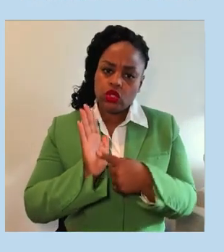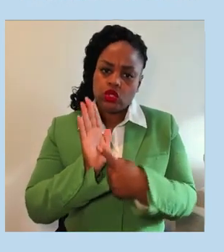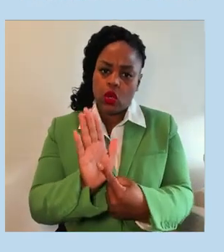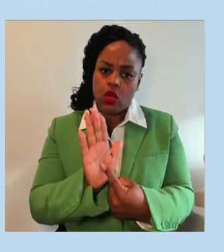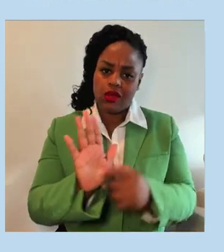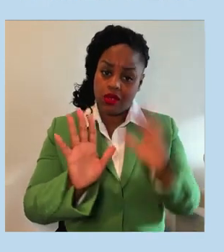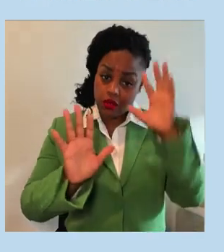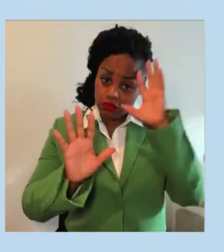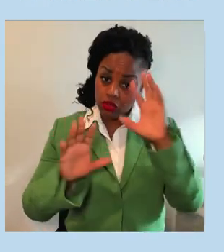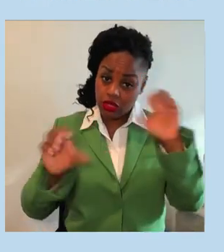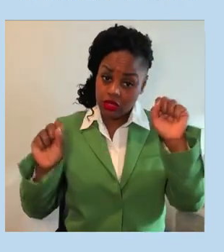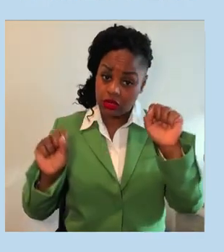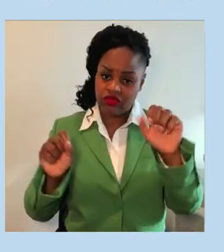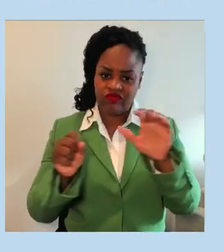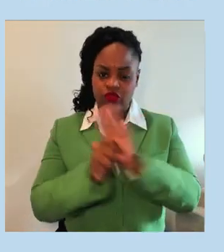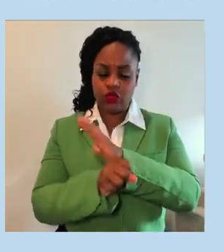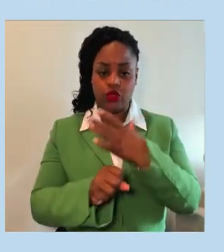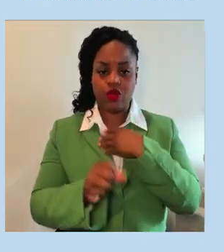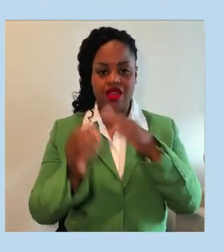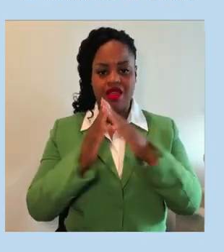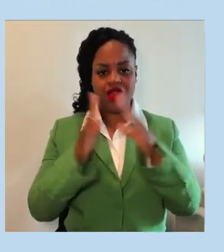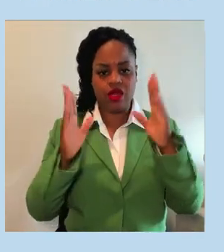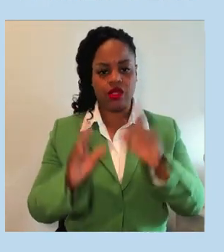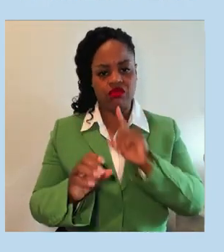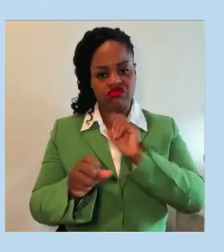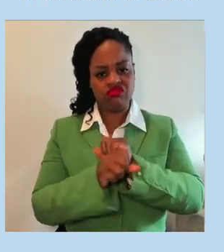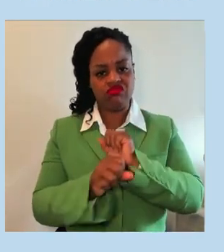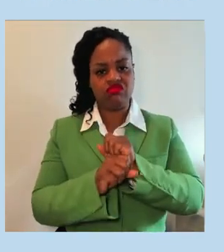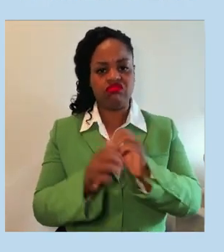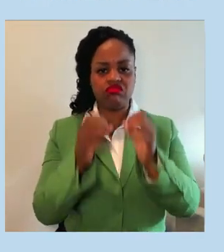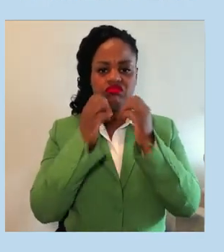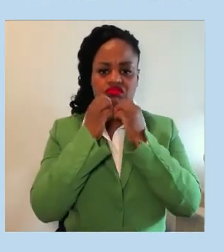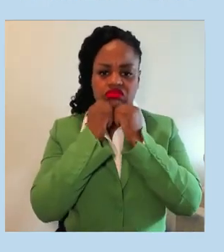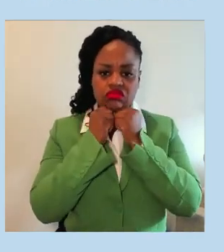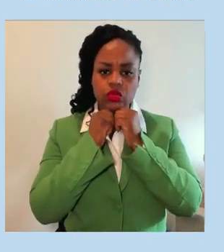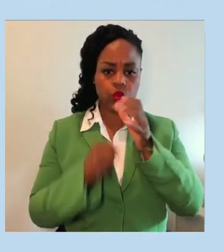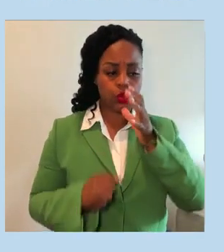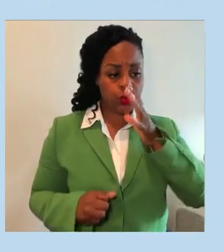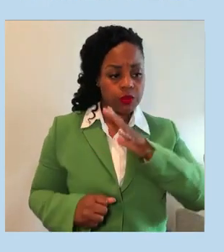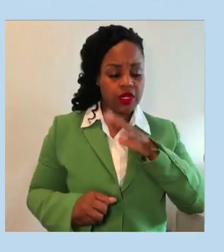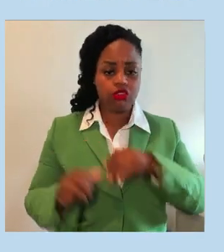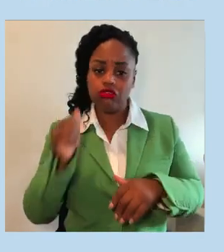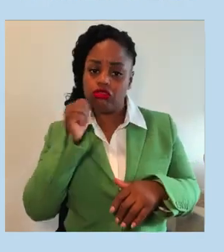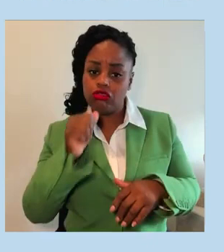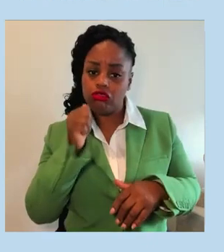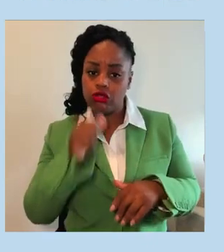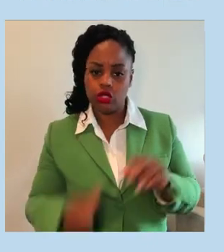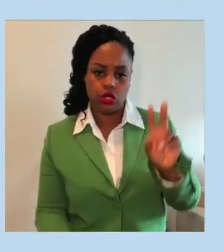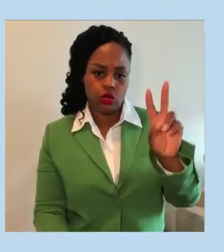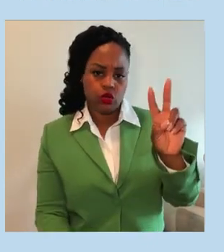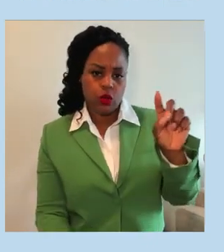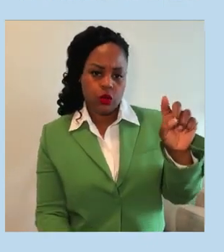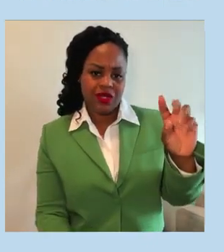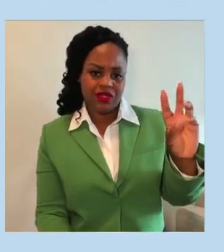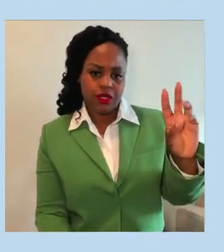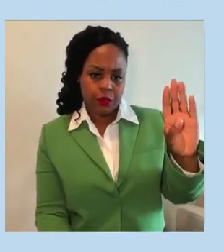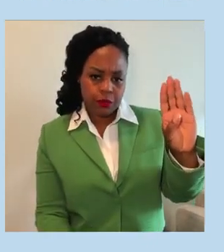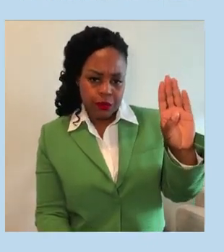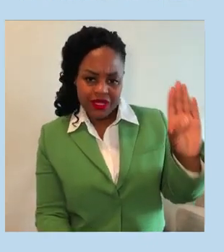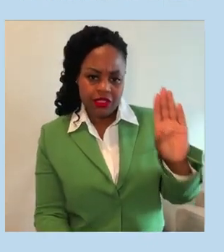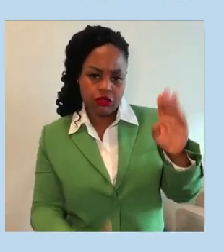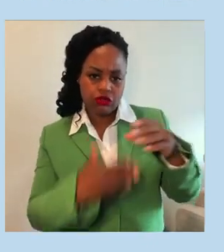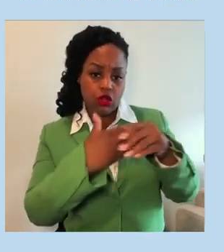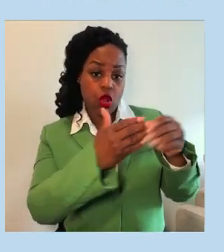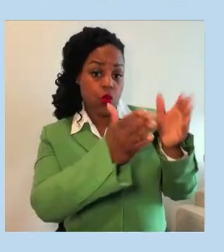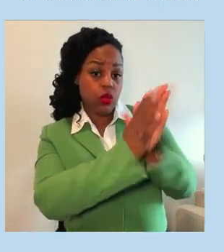girls. This $2.6 billion request will more than double last year's budget request for foreign assistance programs focused